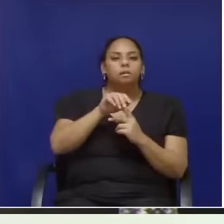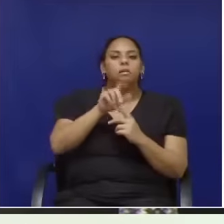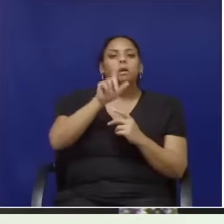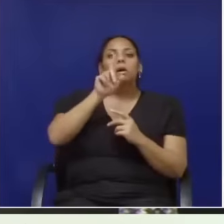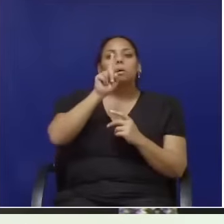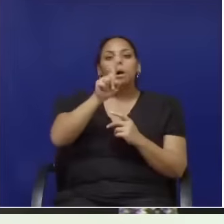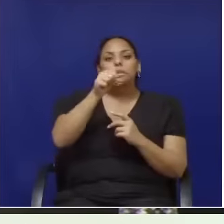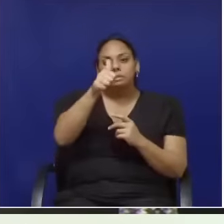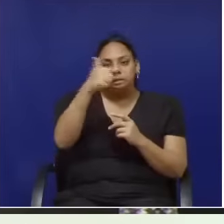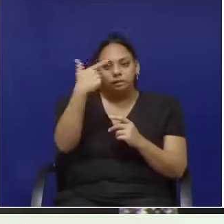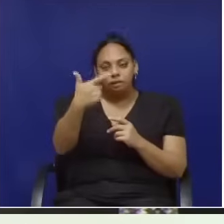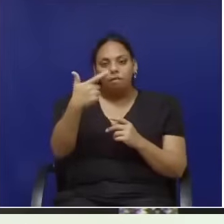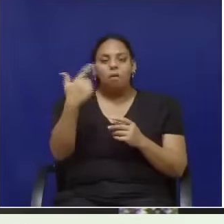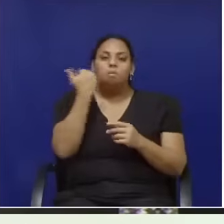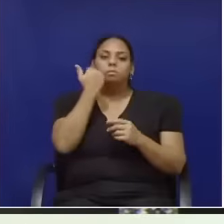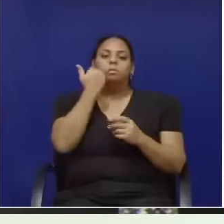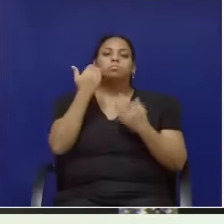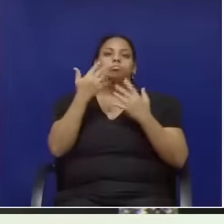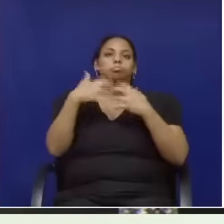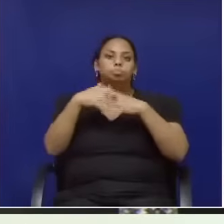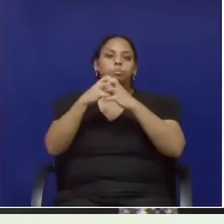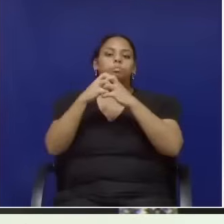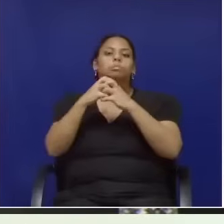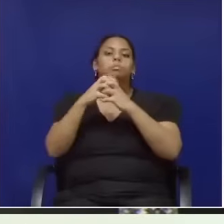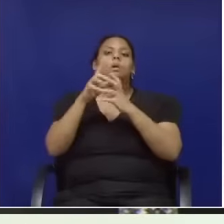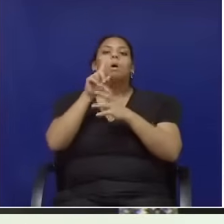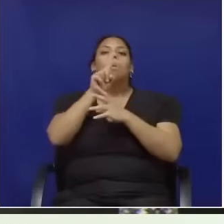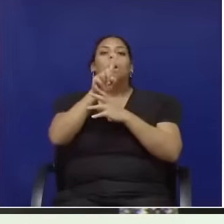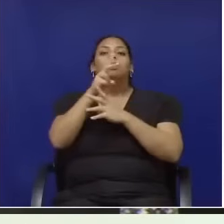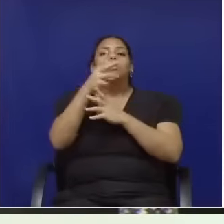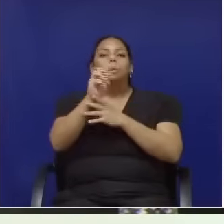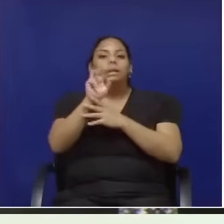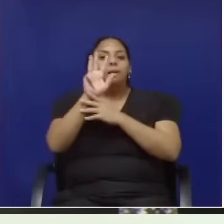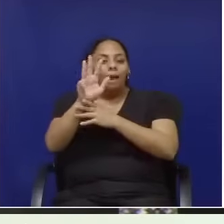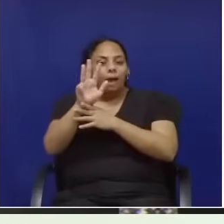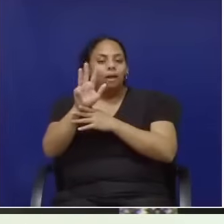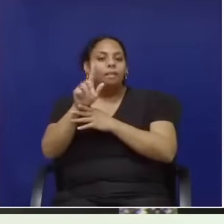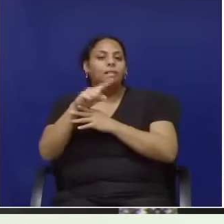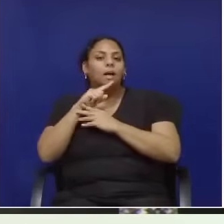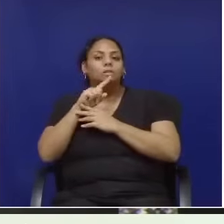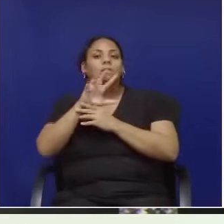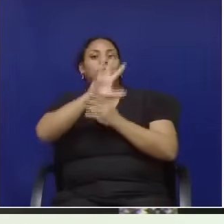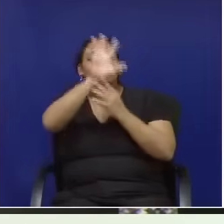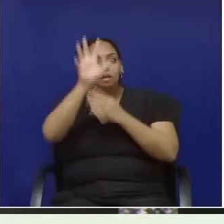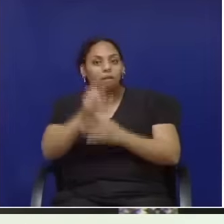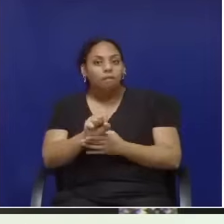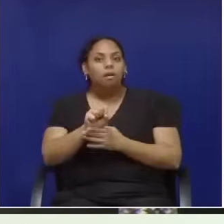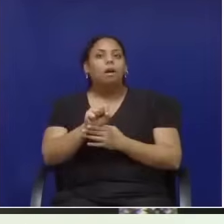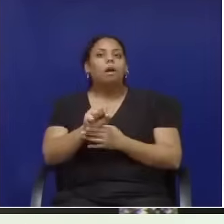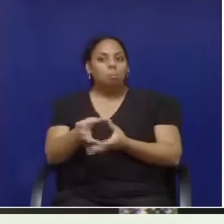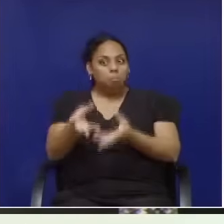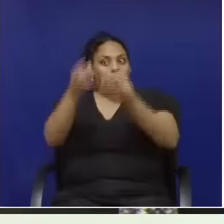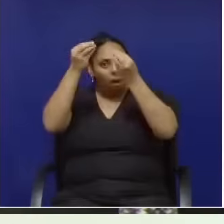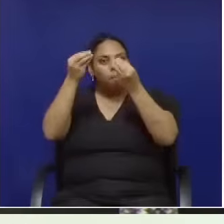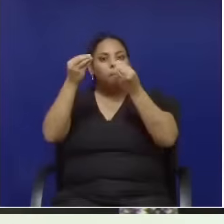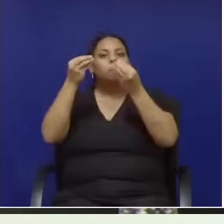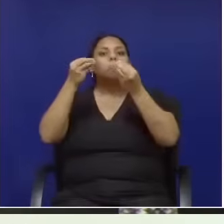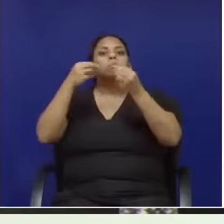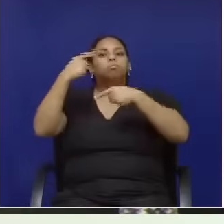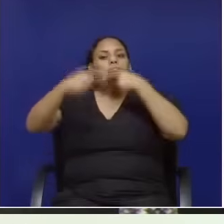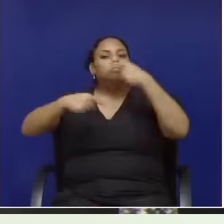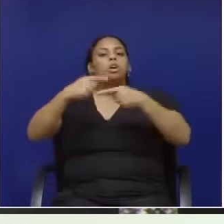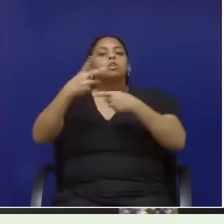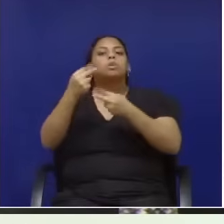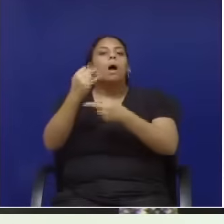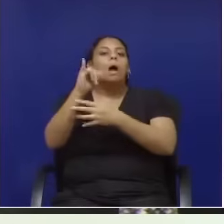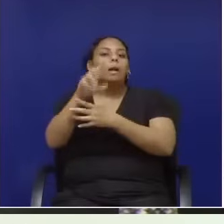last 9 weeks. Over 129,000 South Africans have already obtained replacement ID cards through